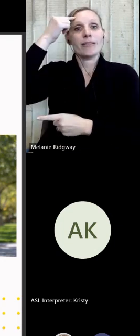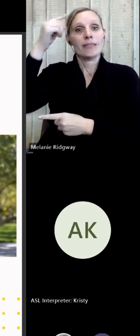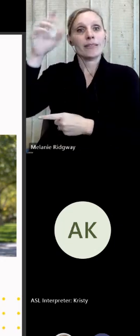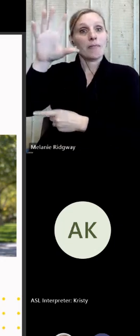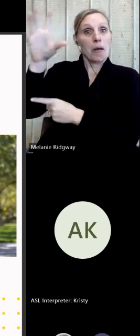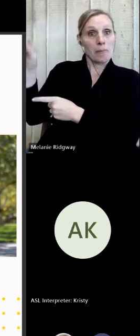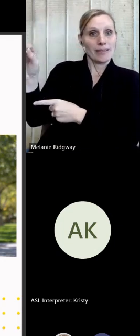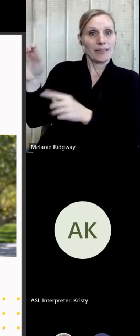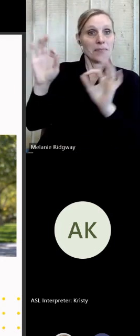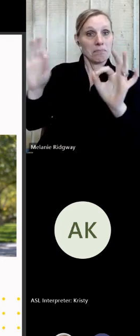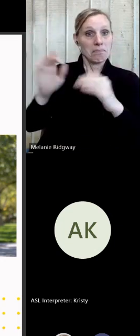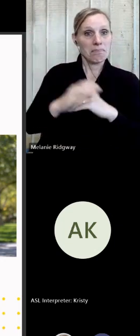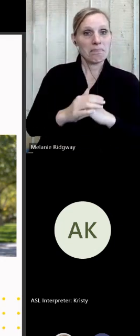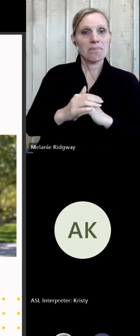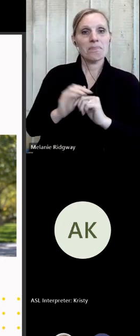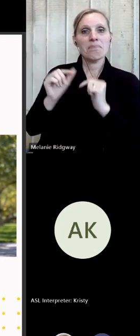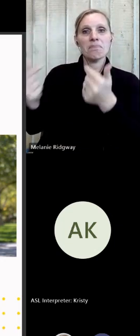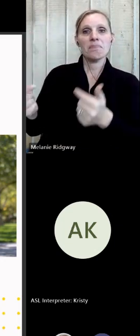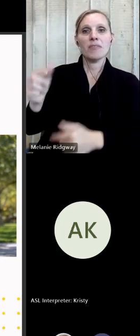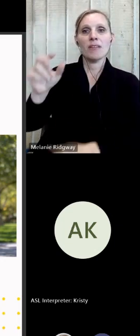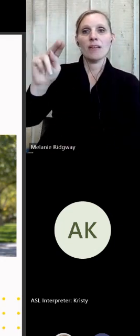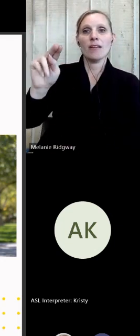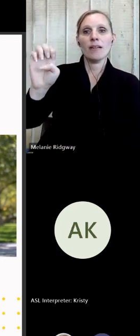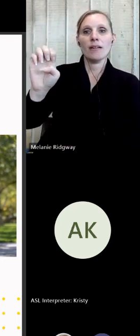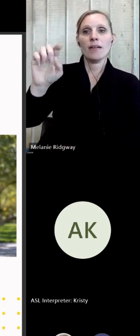Over to you, Nafisa.